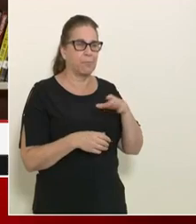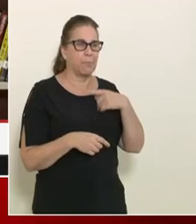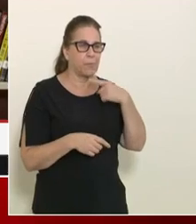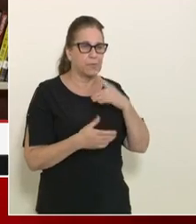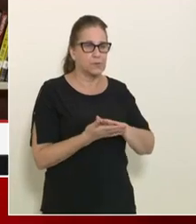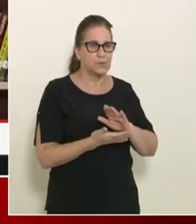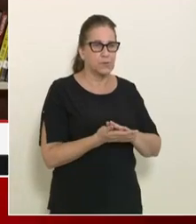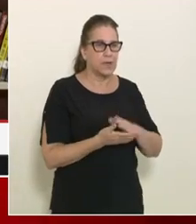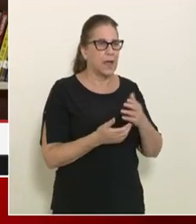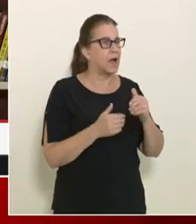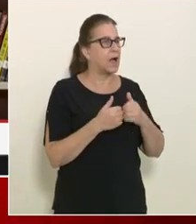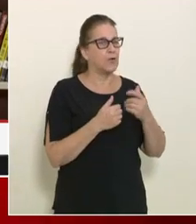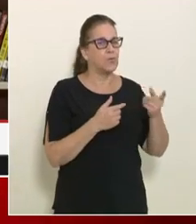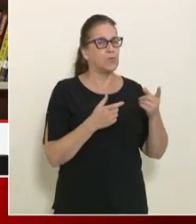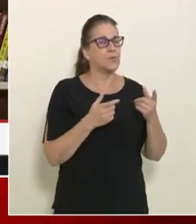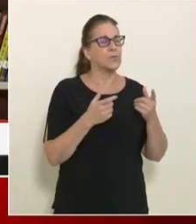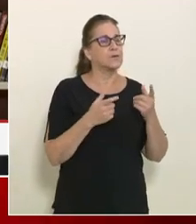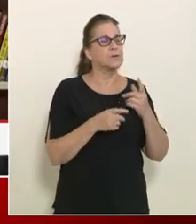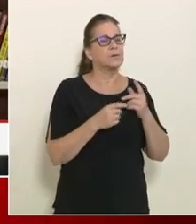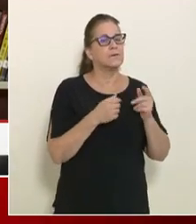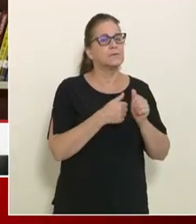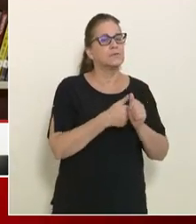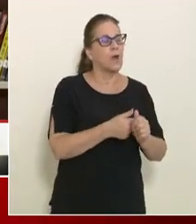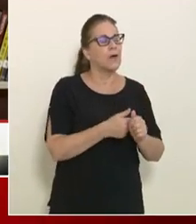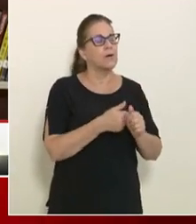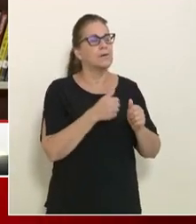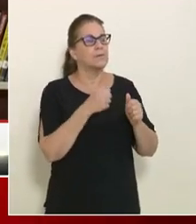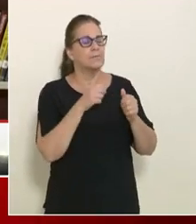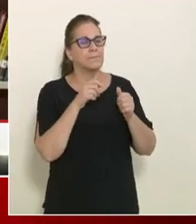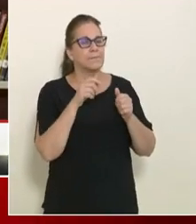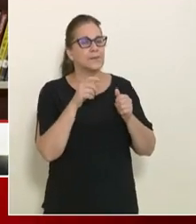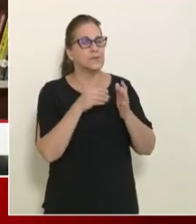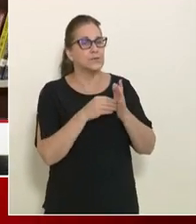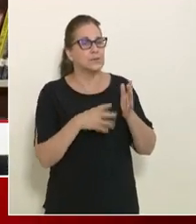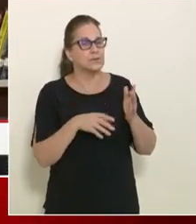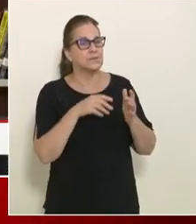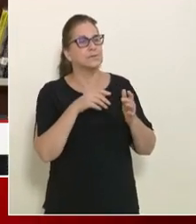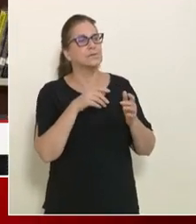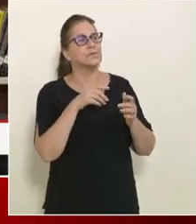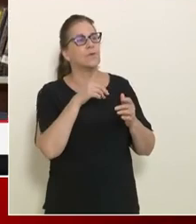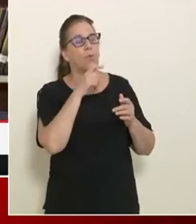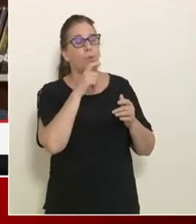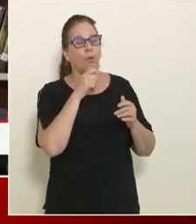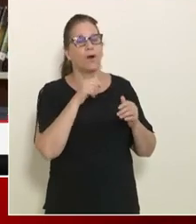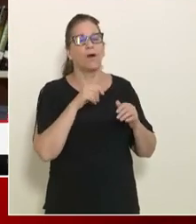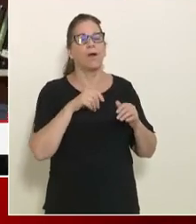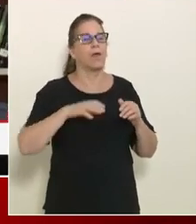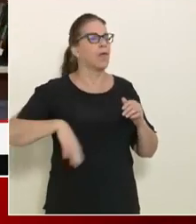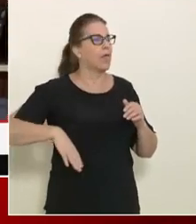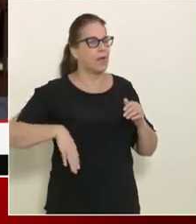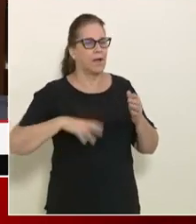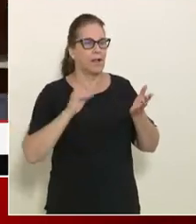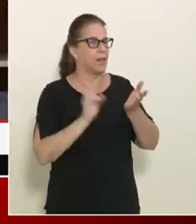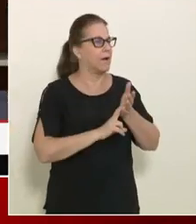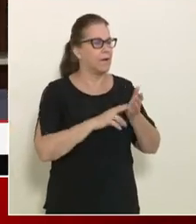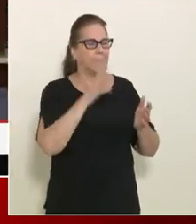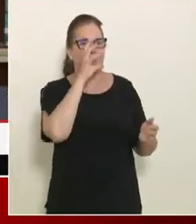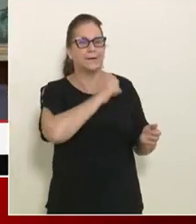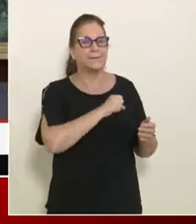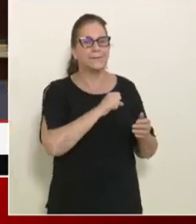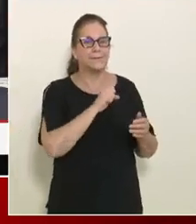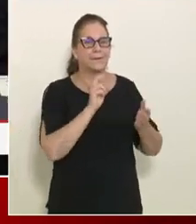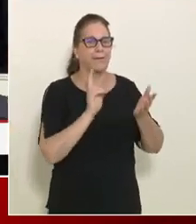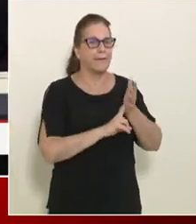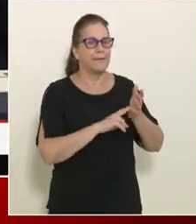to make certain that you keep track of students who are not logging in or participating throughout the day? So we'll continue